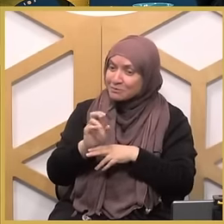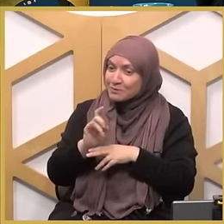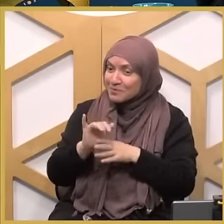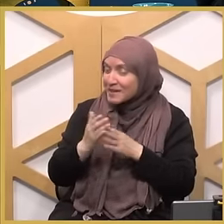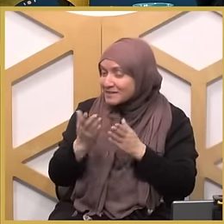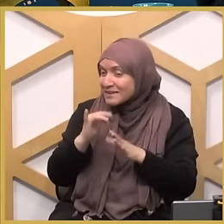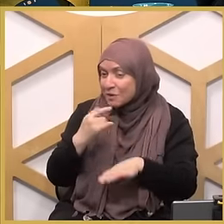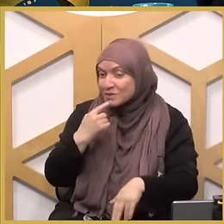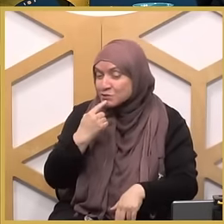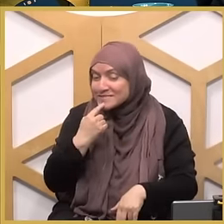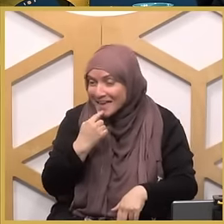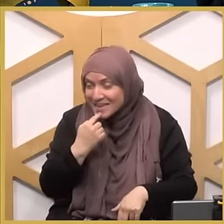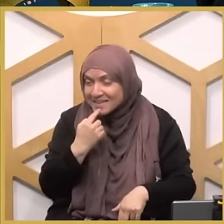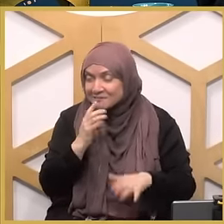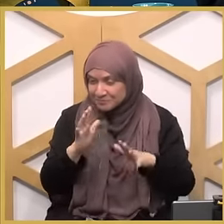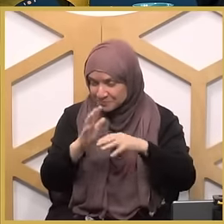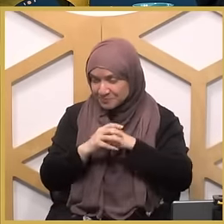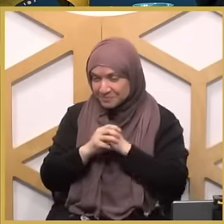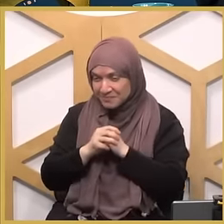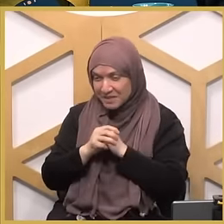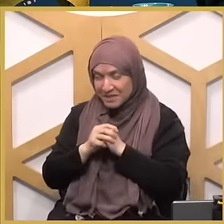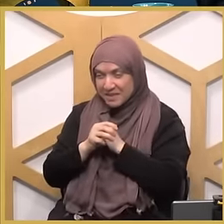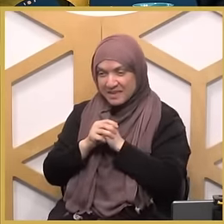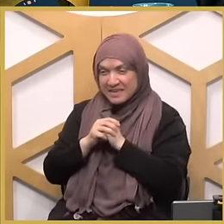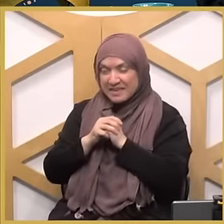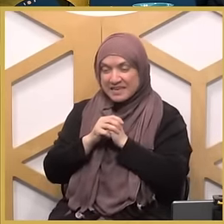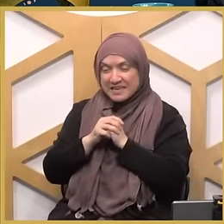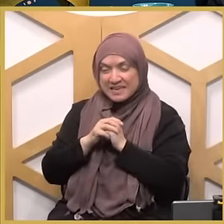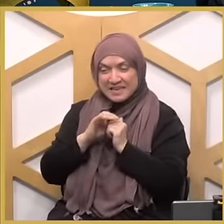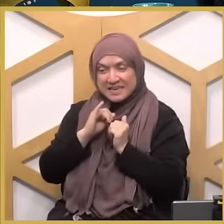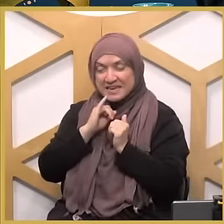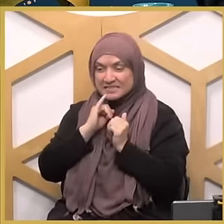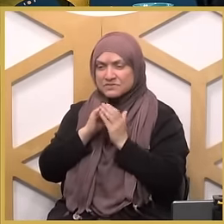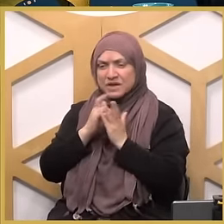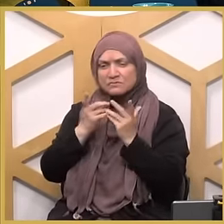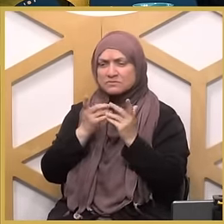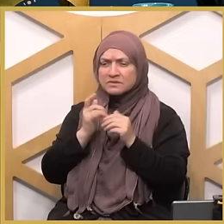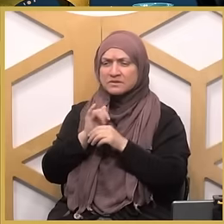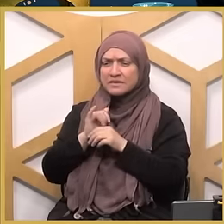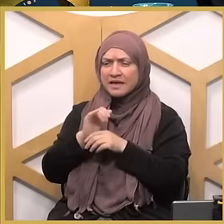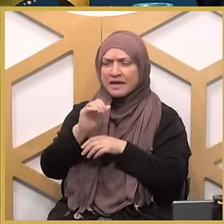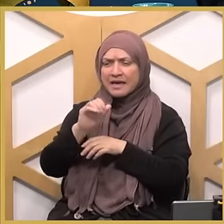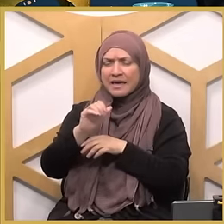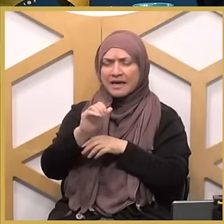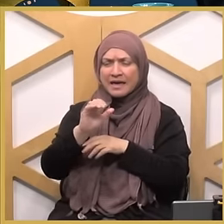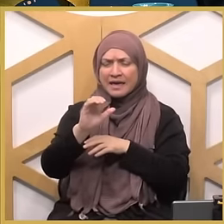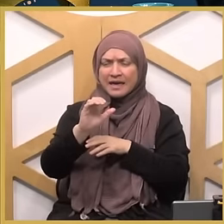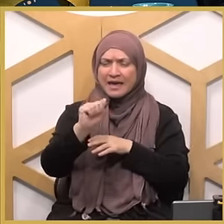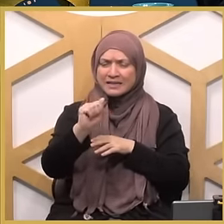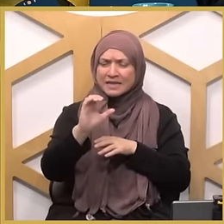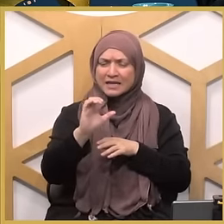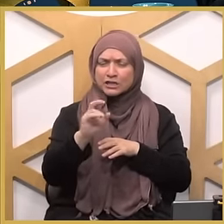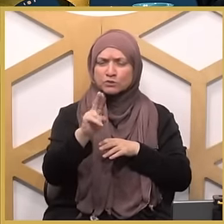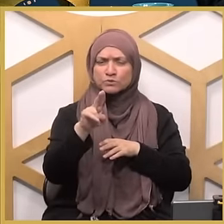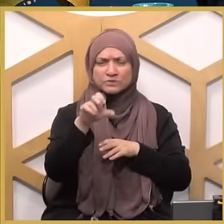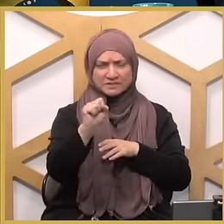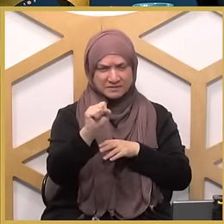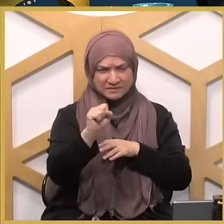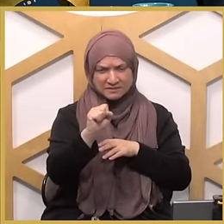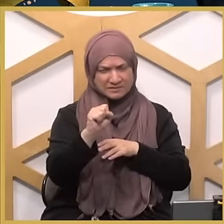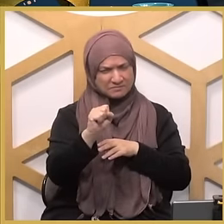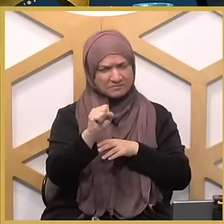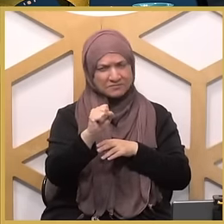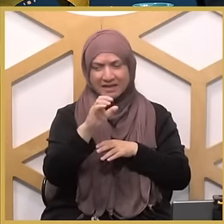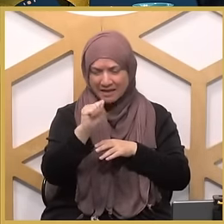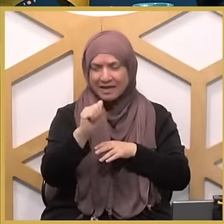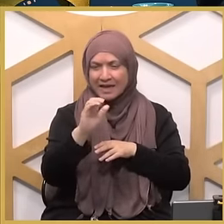you so that you're accused in the thing that is most precious to you. And how did